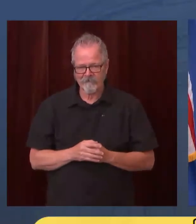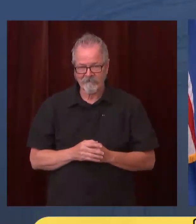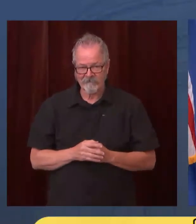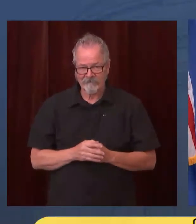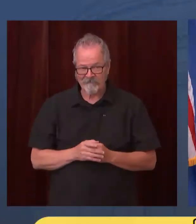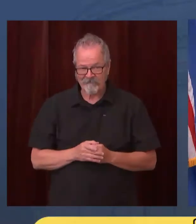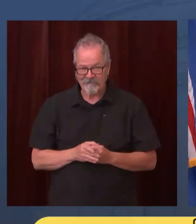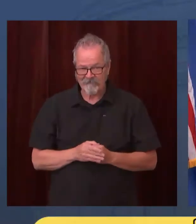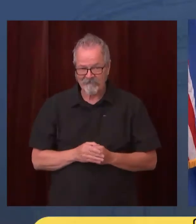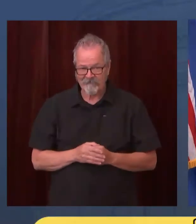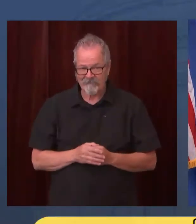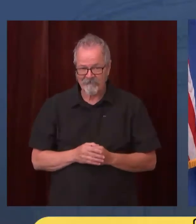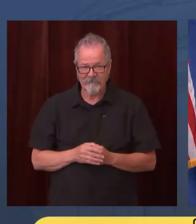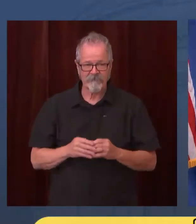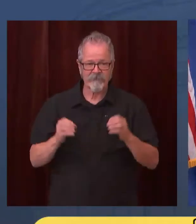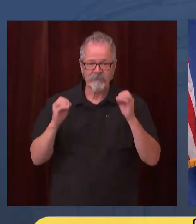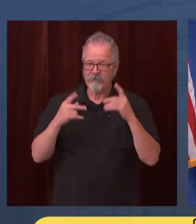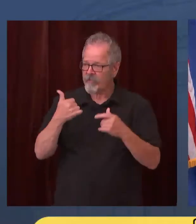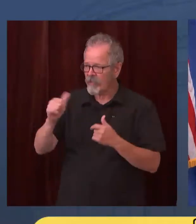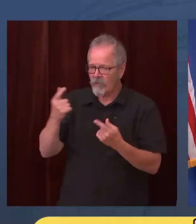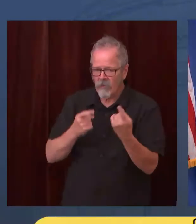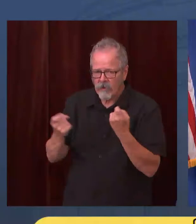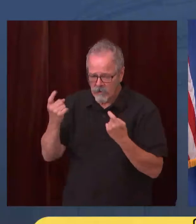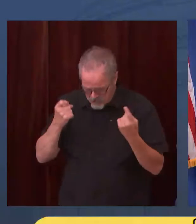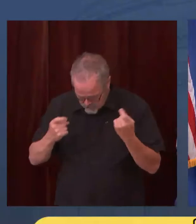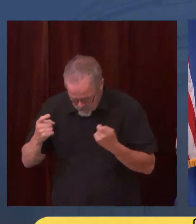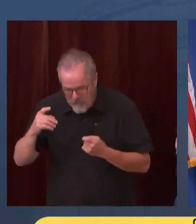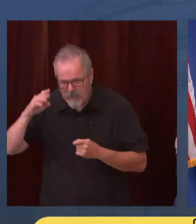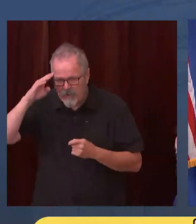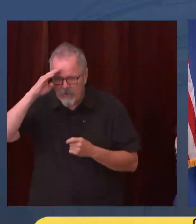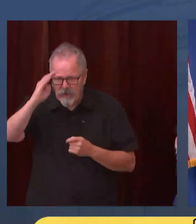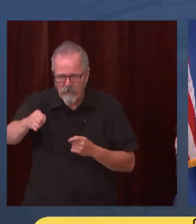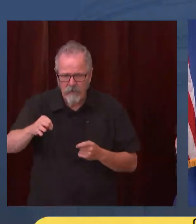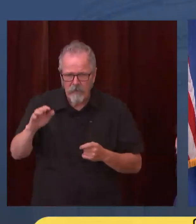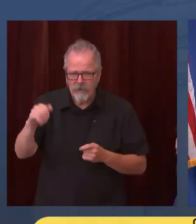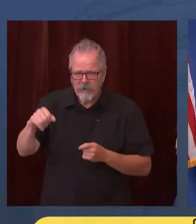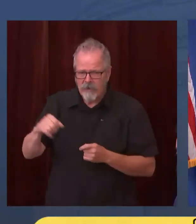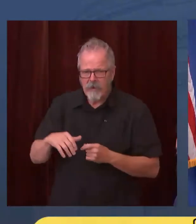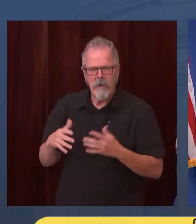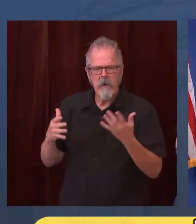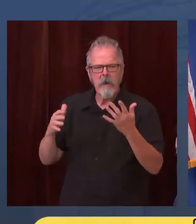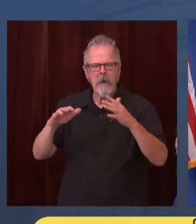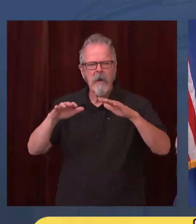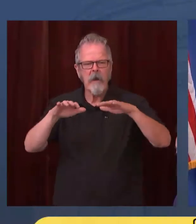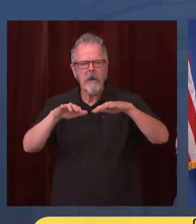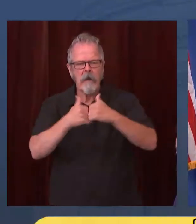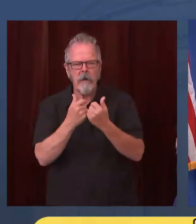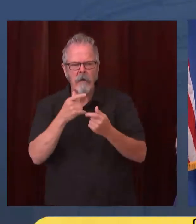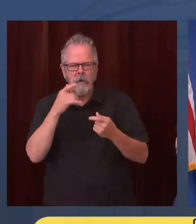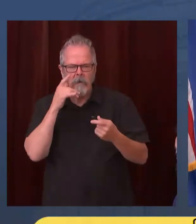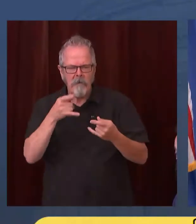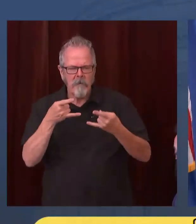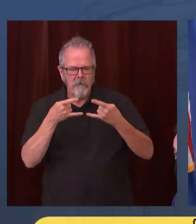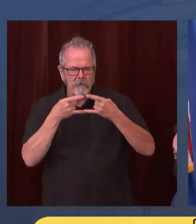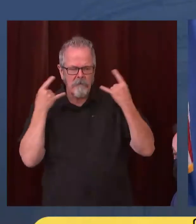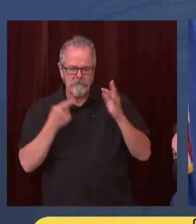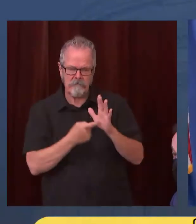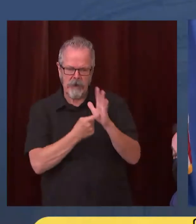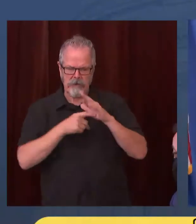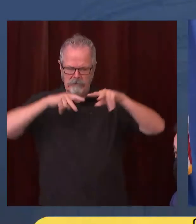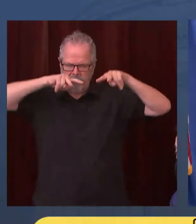You bet. Questions? Governor, can you talk a bit about how the mask mandate will be enforced? Well, this is a requirement